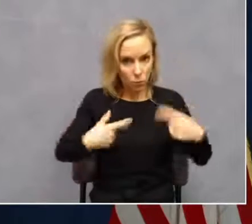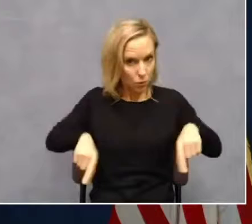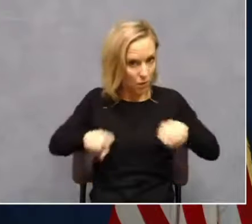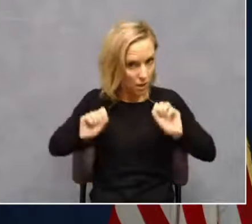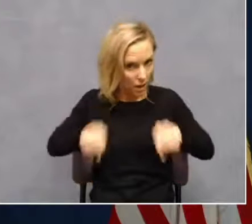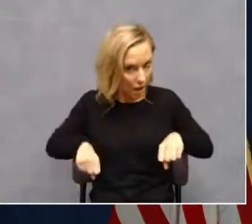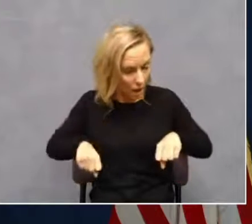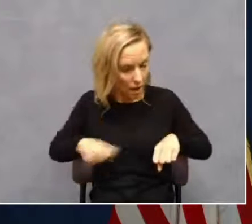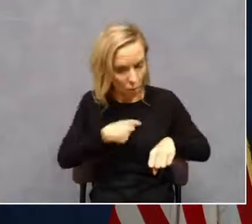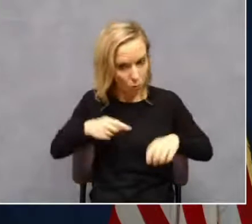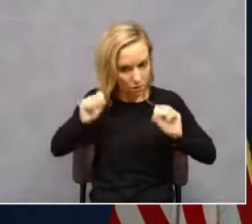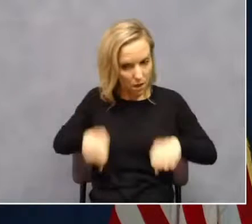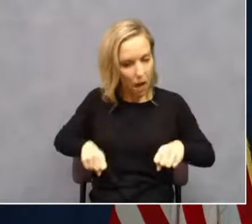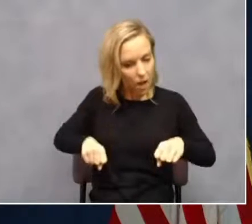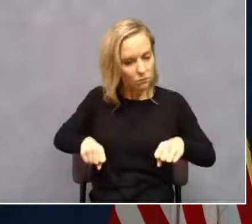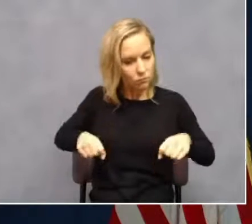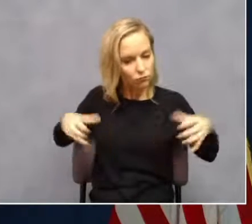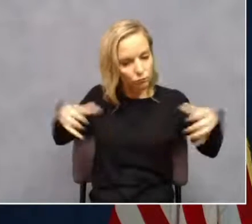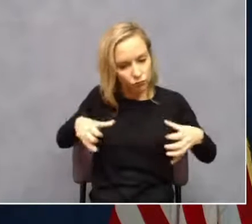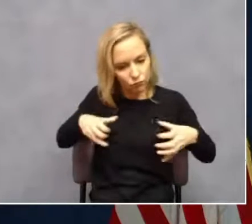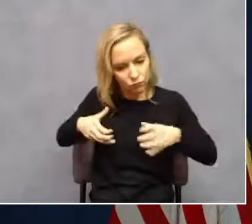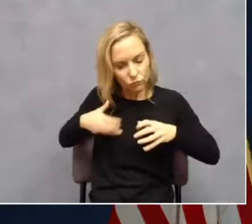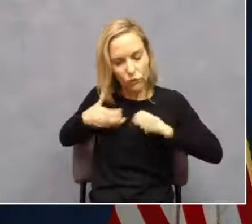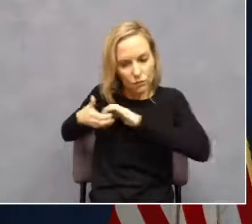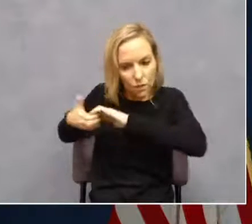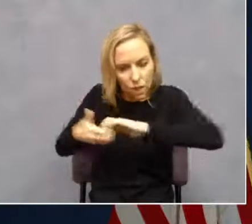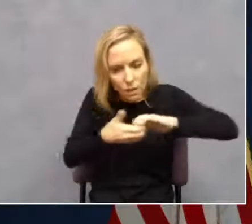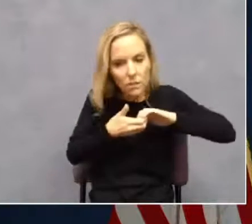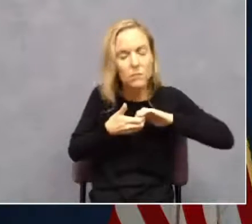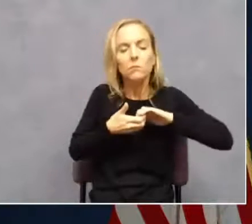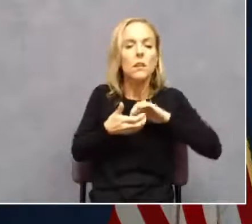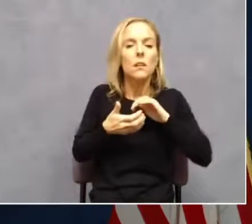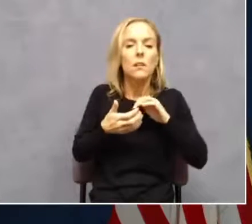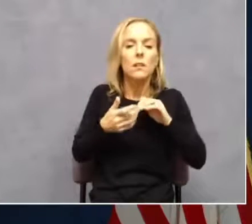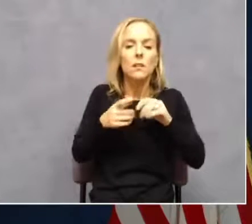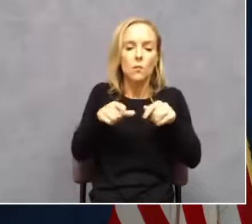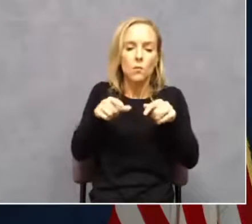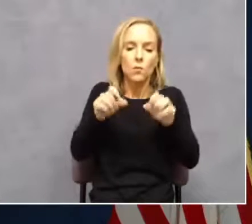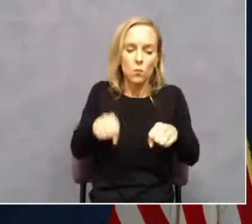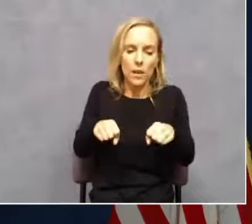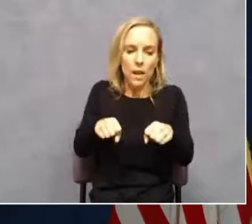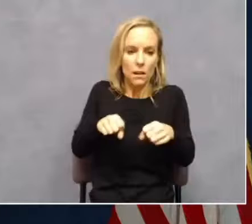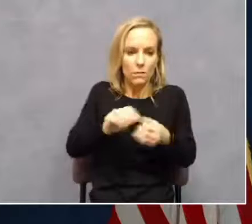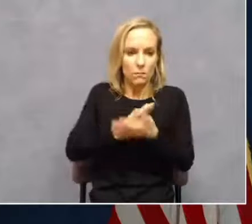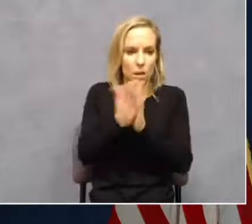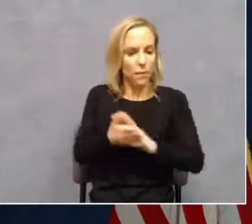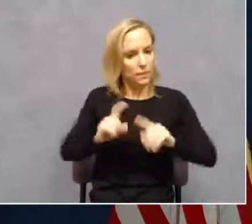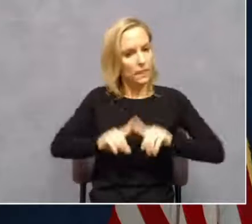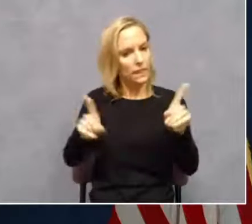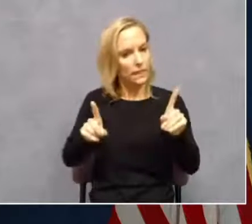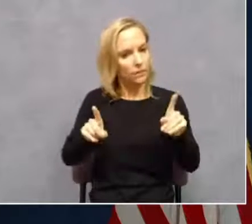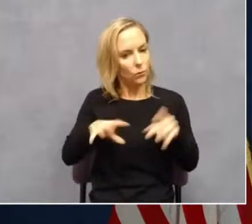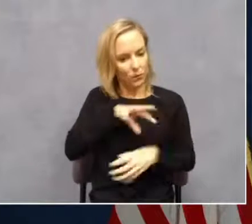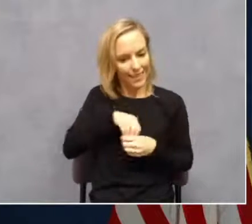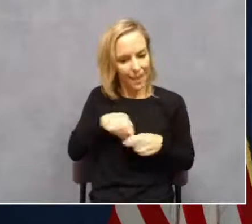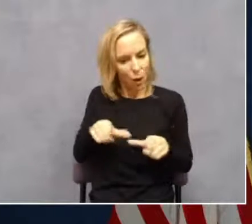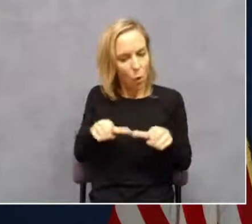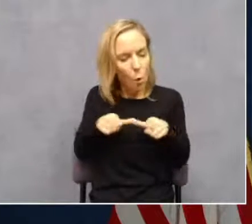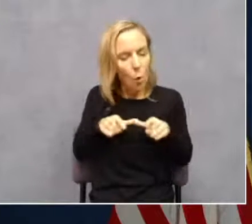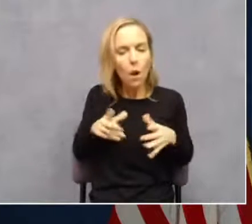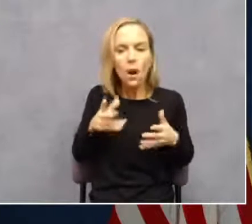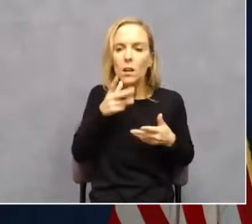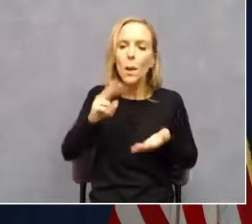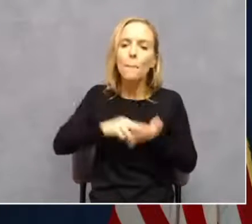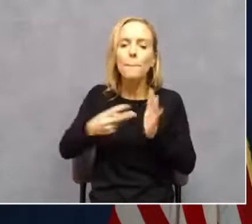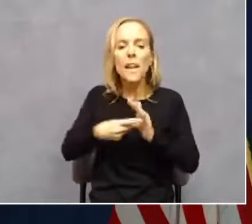come together, we can make a difference in our local communities. Not just protecting nameless, faceless people somewhere